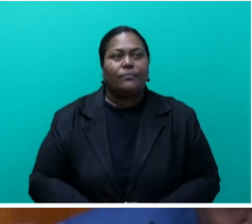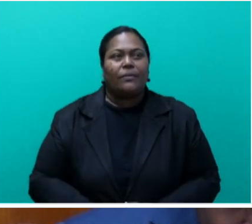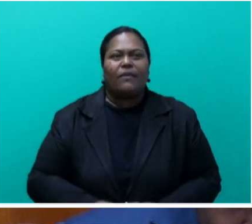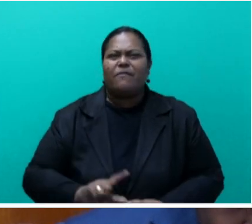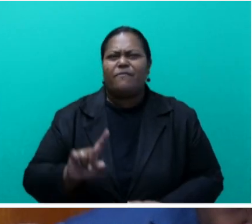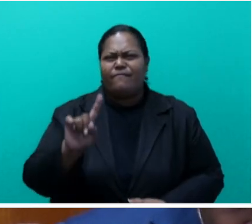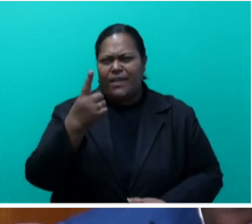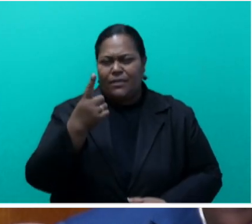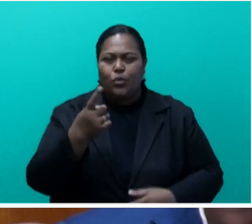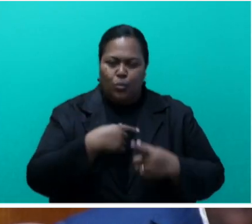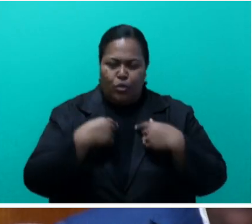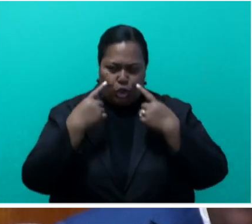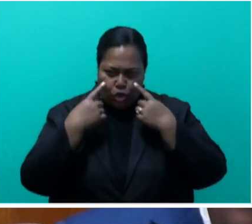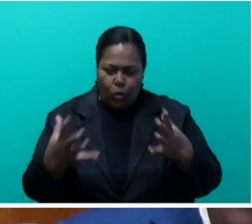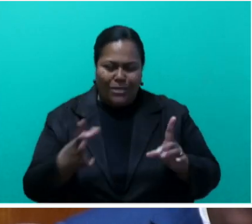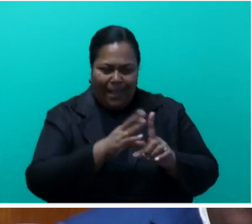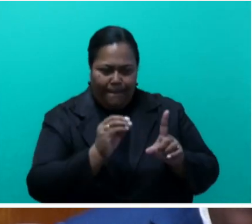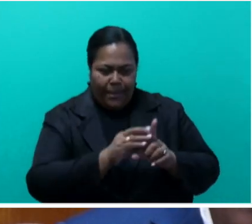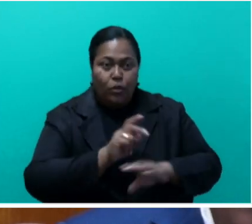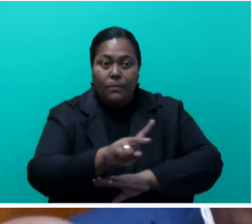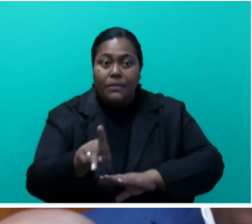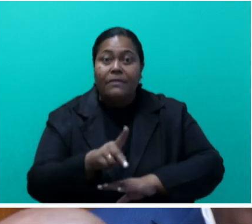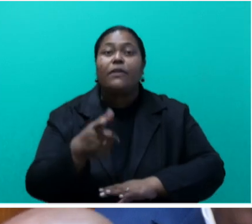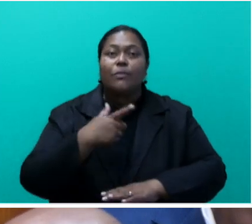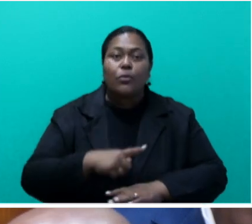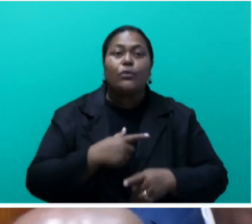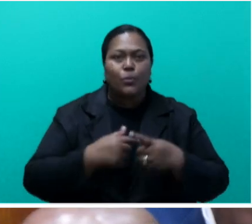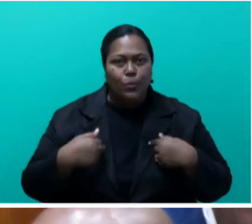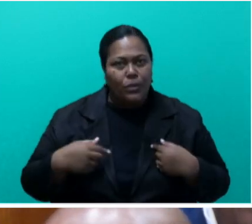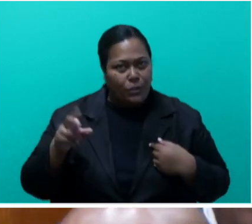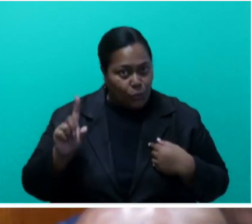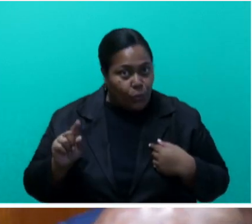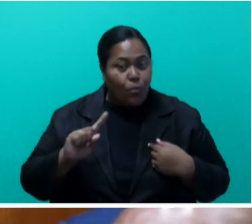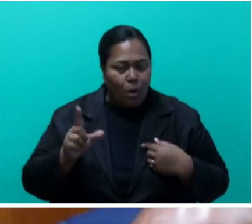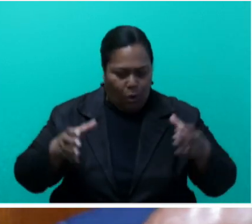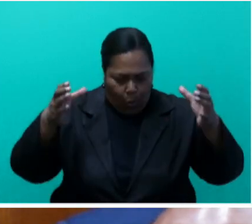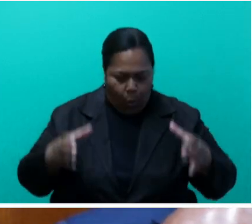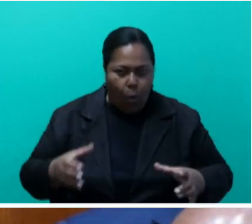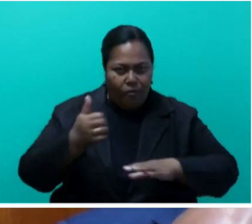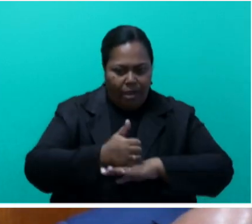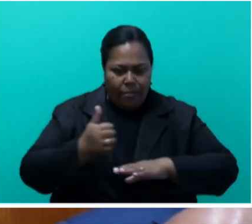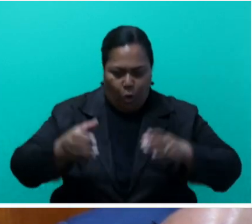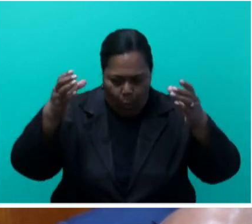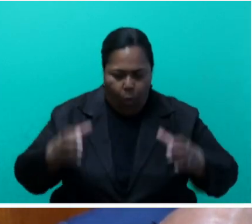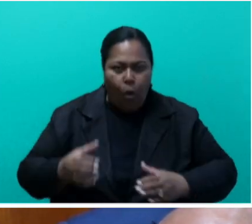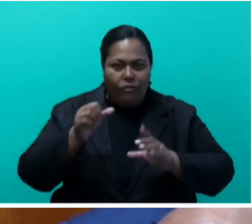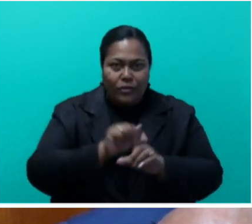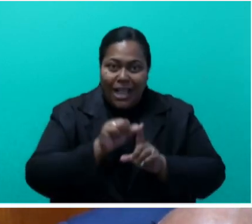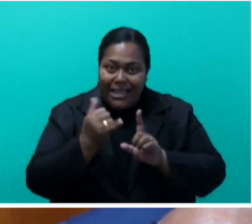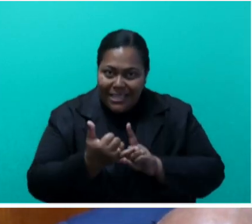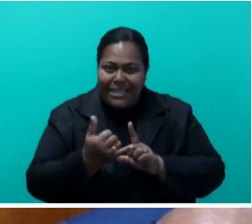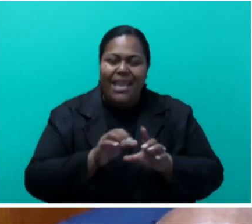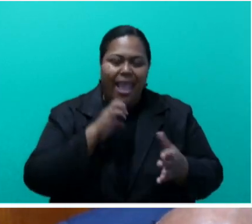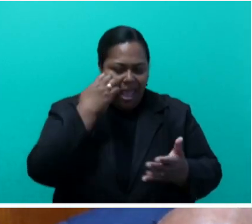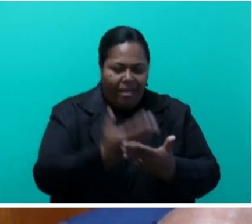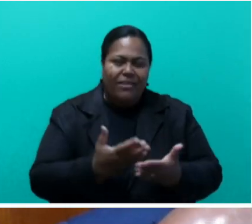an example to the Pacific, because we do a key whole of government and whole of society evidence-based